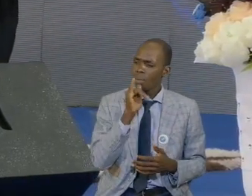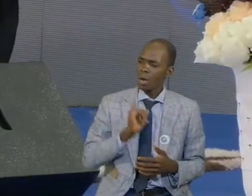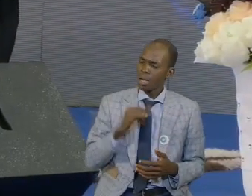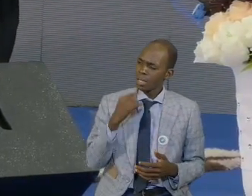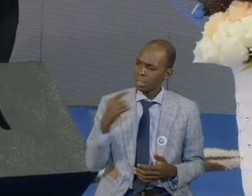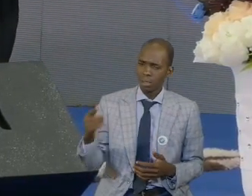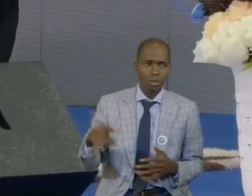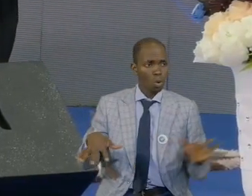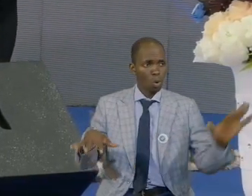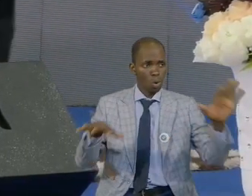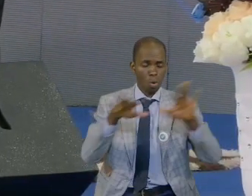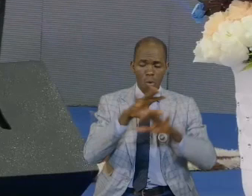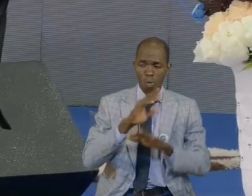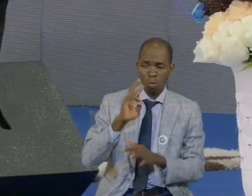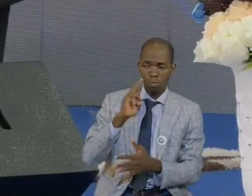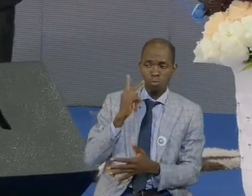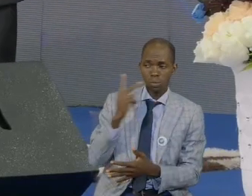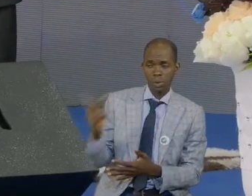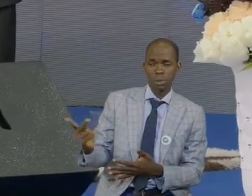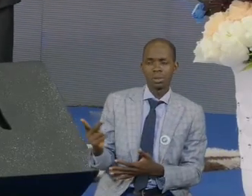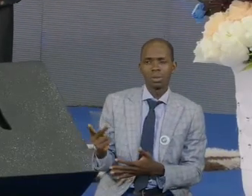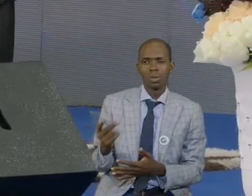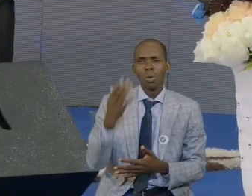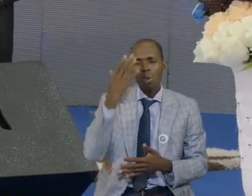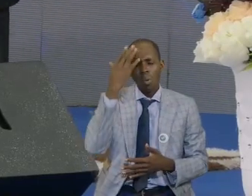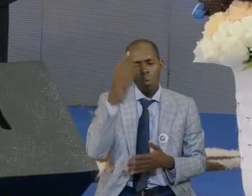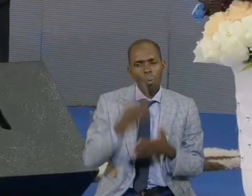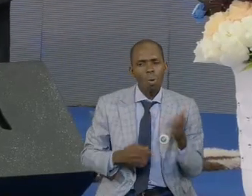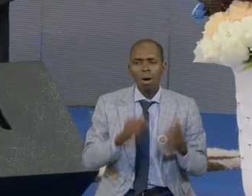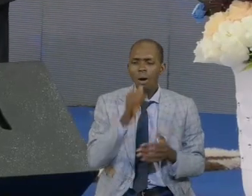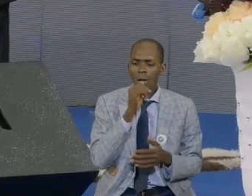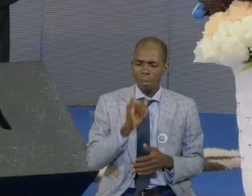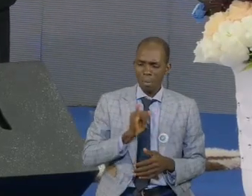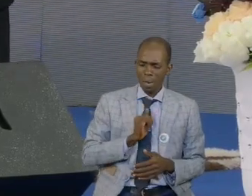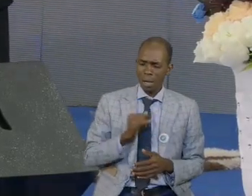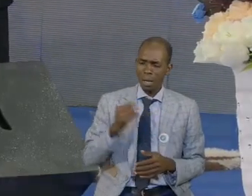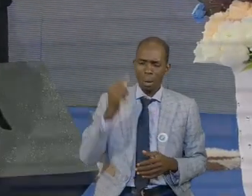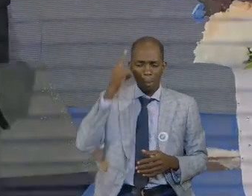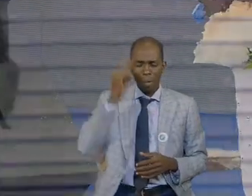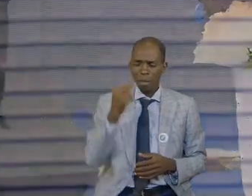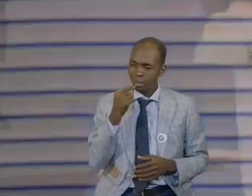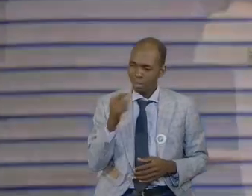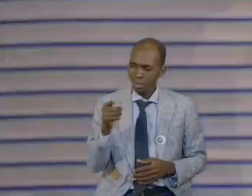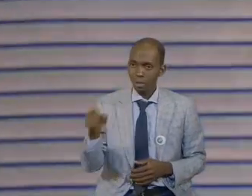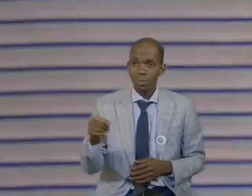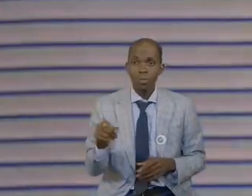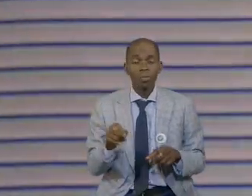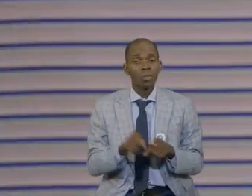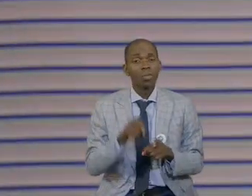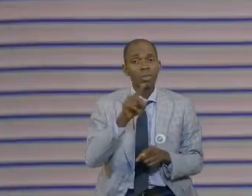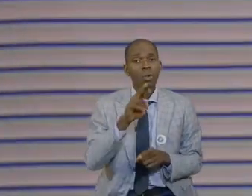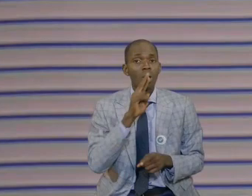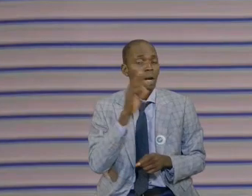Israel? What am I telling you today as you are hearing the word of